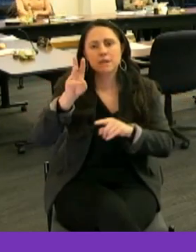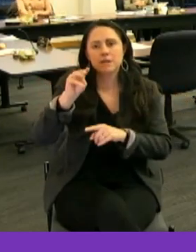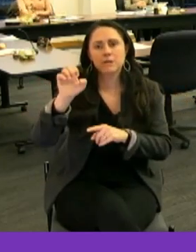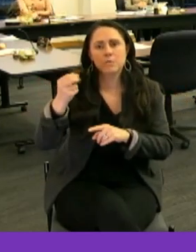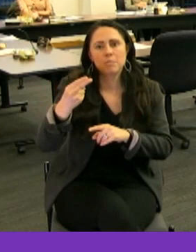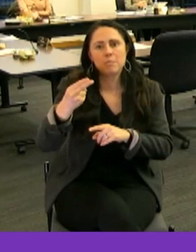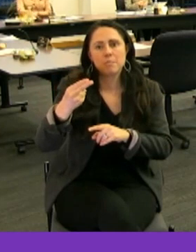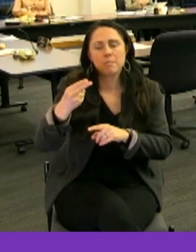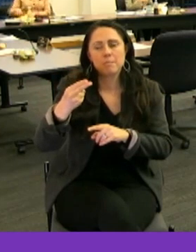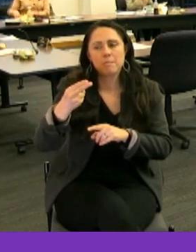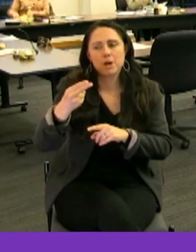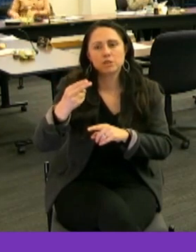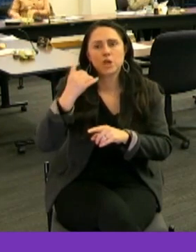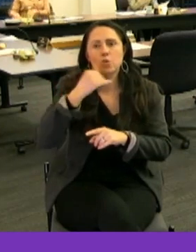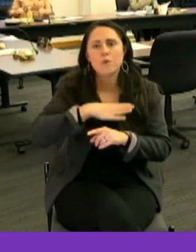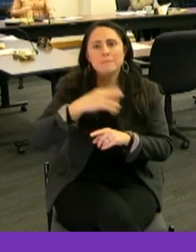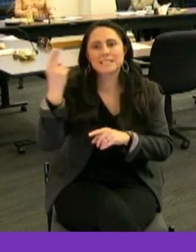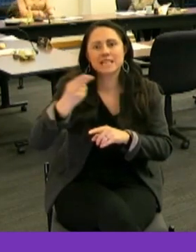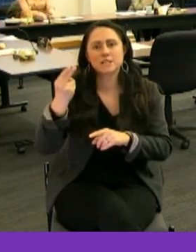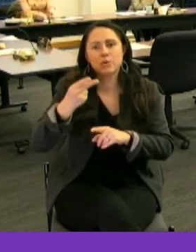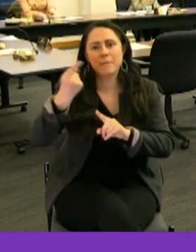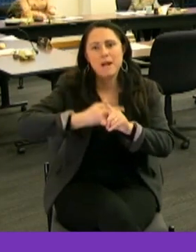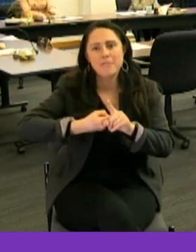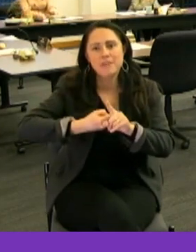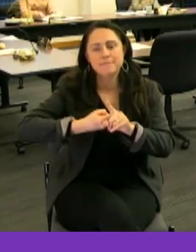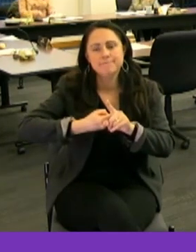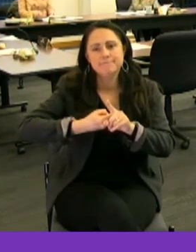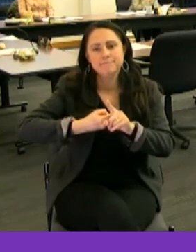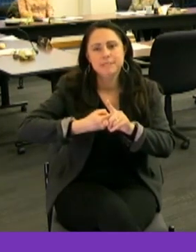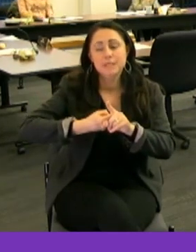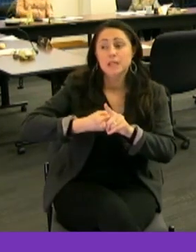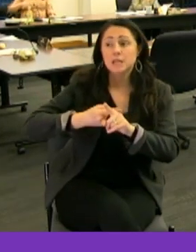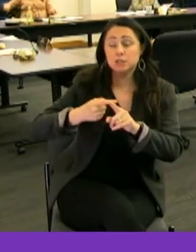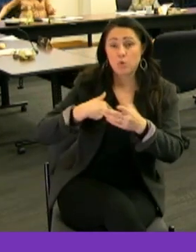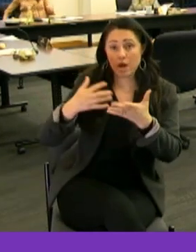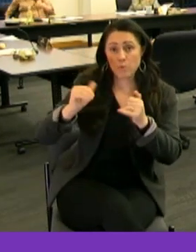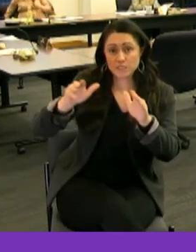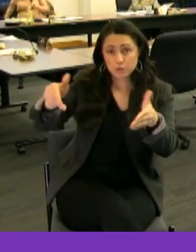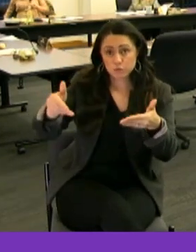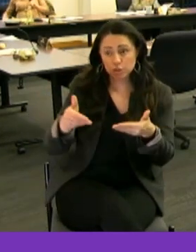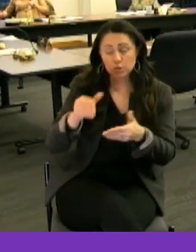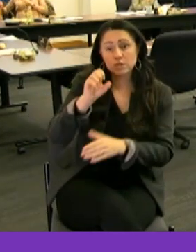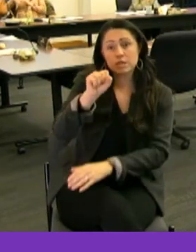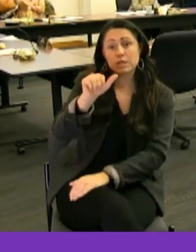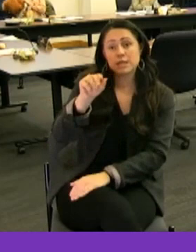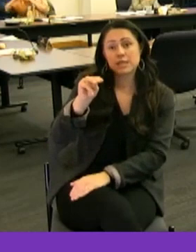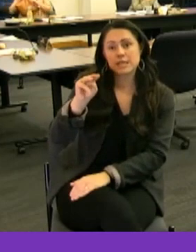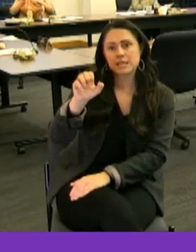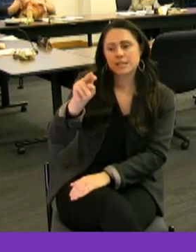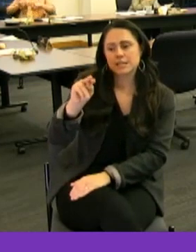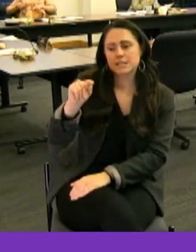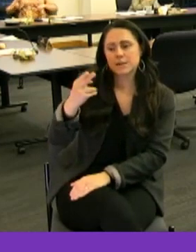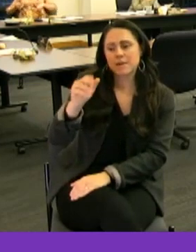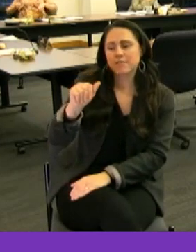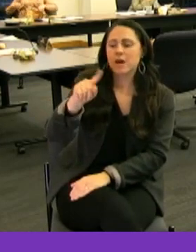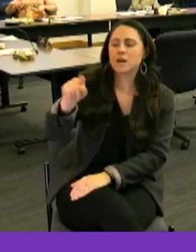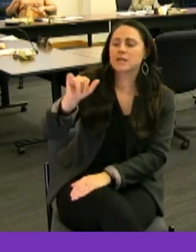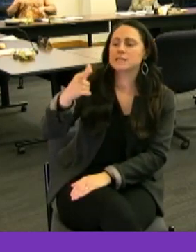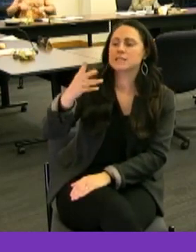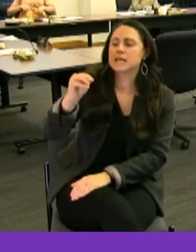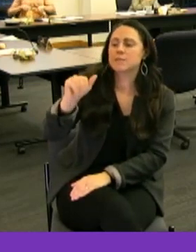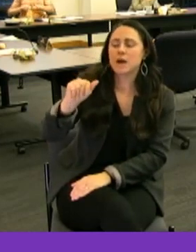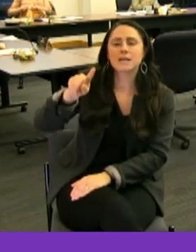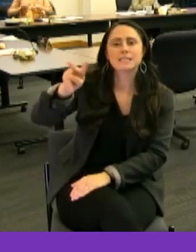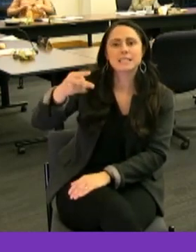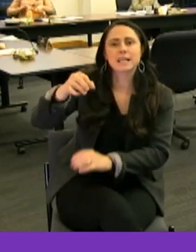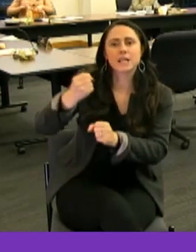March Women's History Month. So I'd like to introduce Samantha Zigmont. Samantha is a